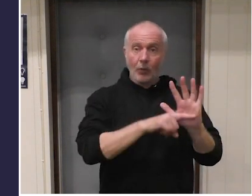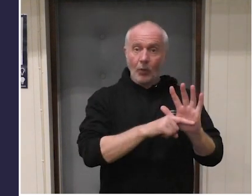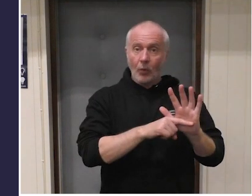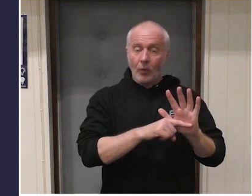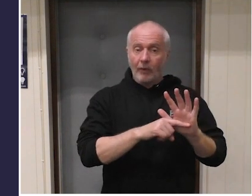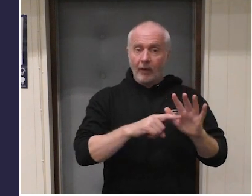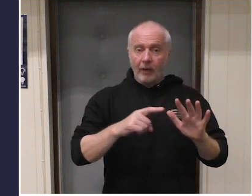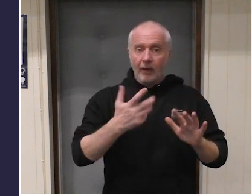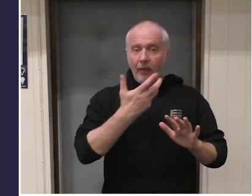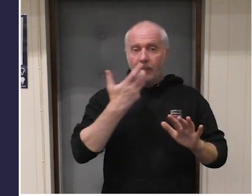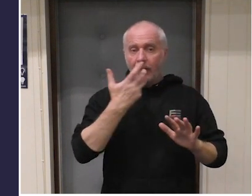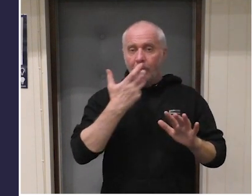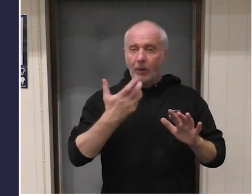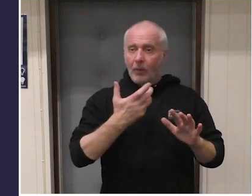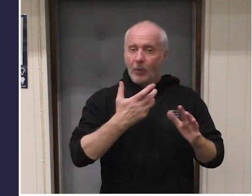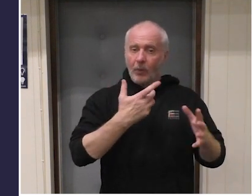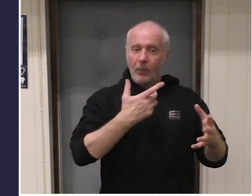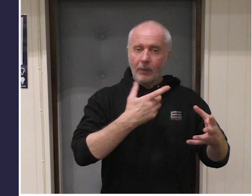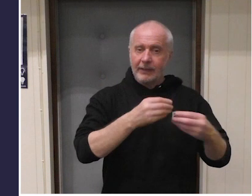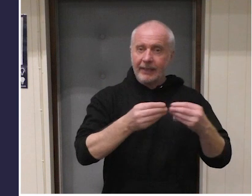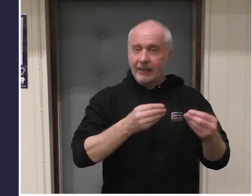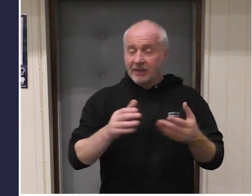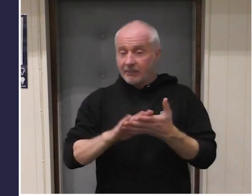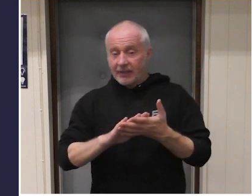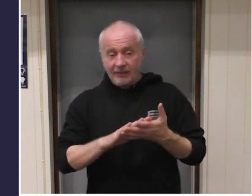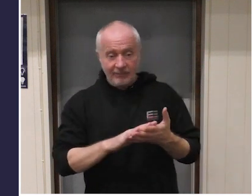by Schrödinger and Szilard is bunk?